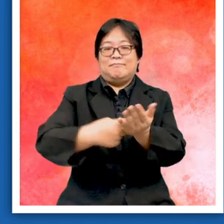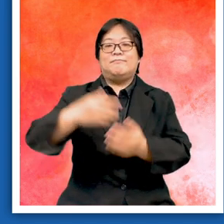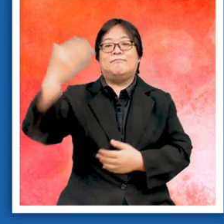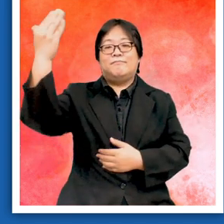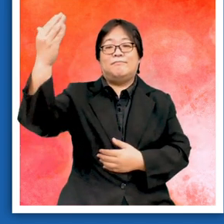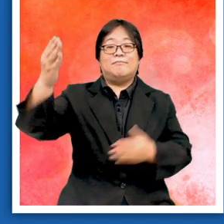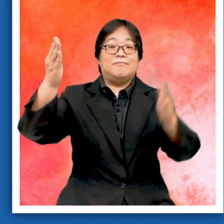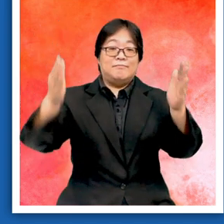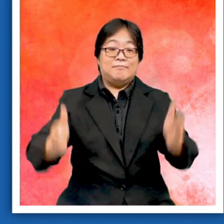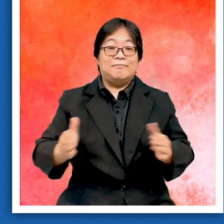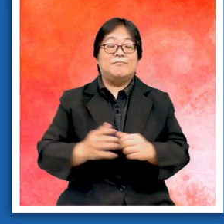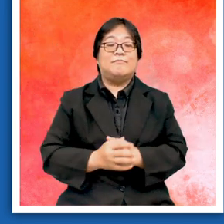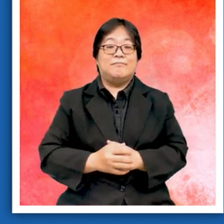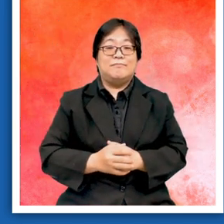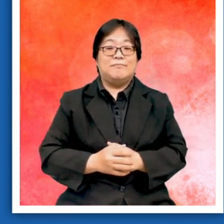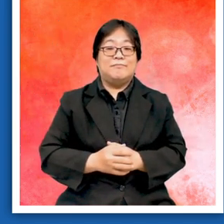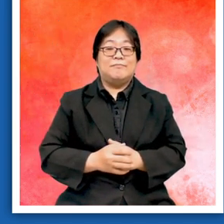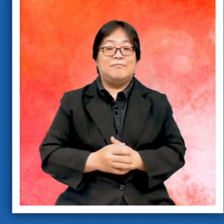lecturer to